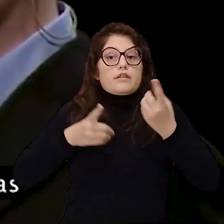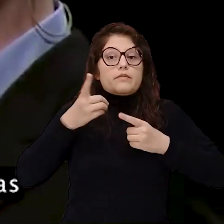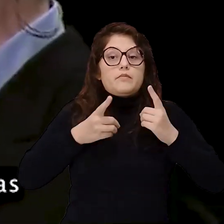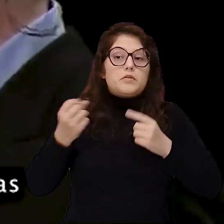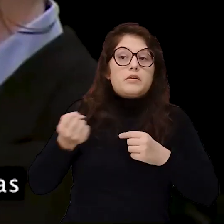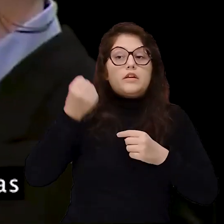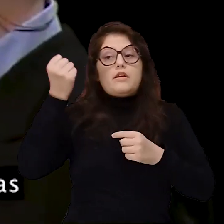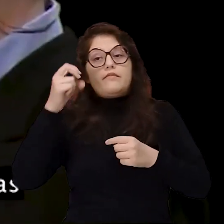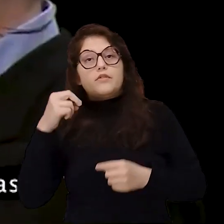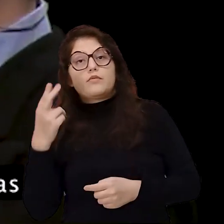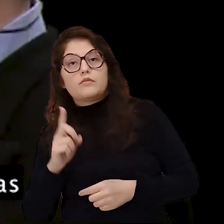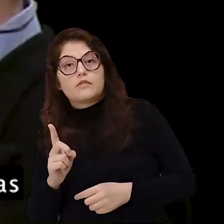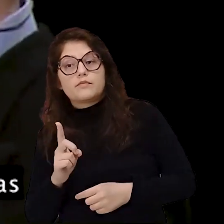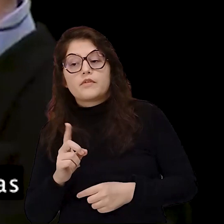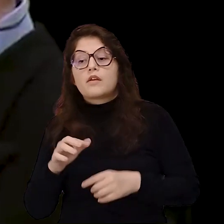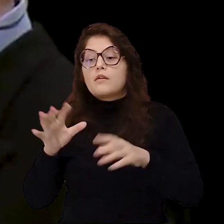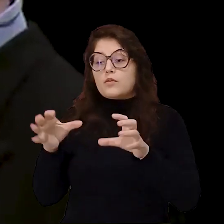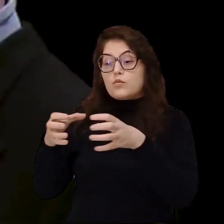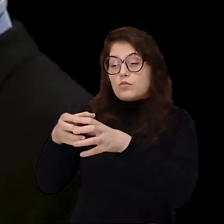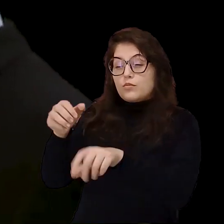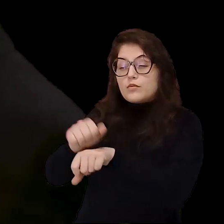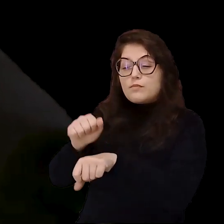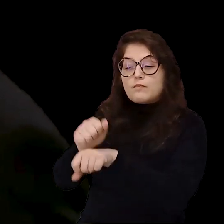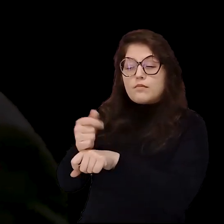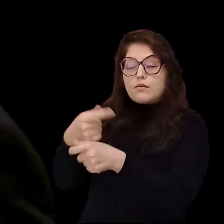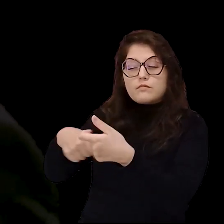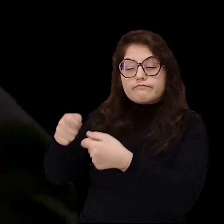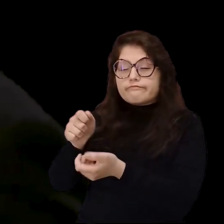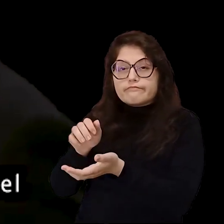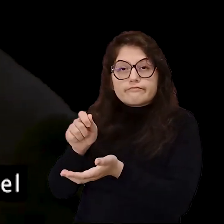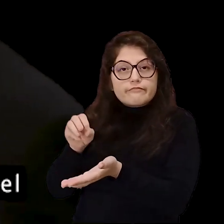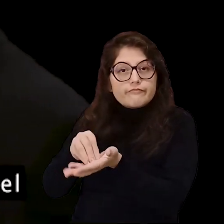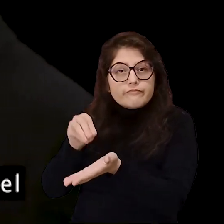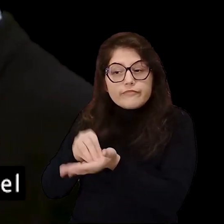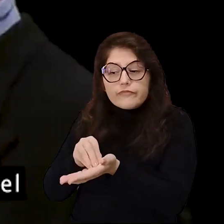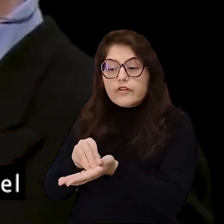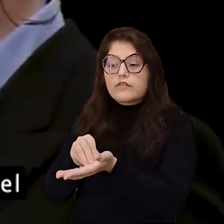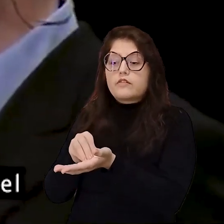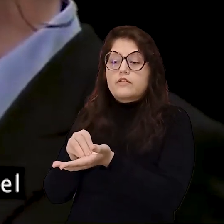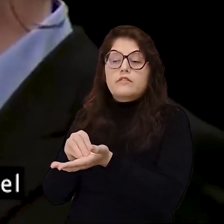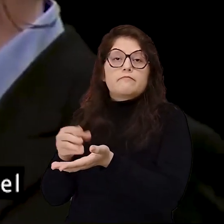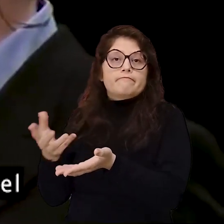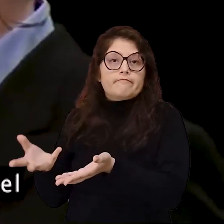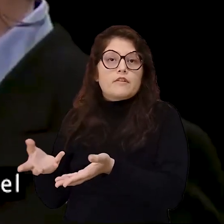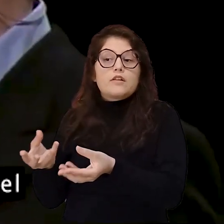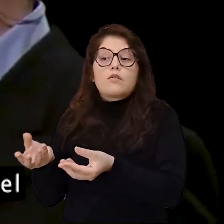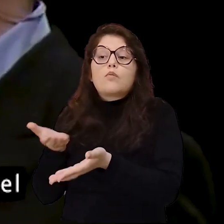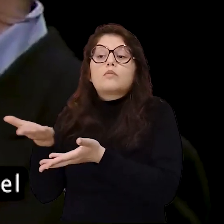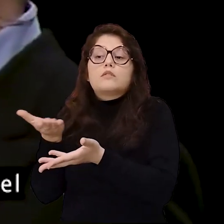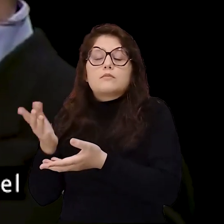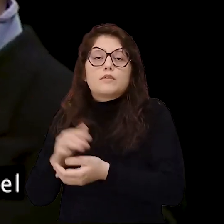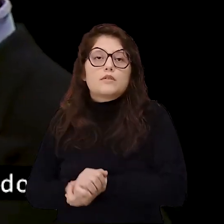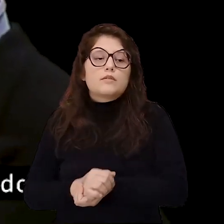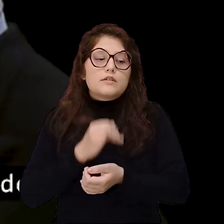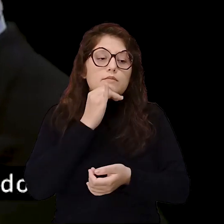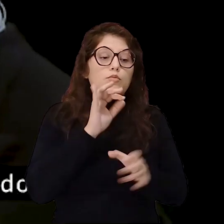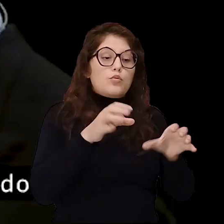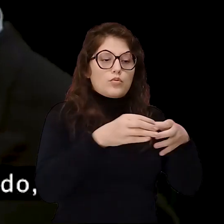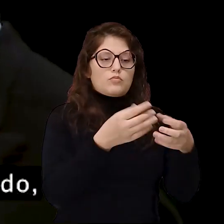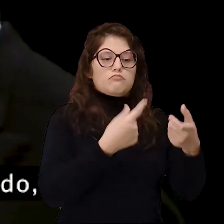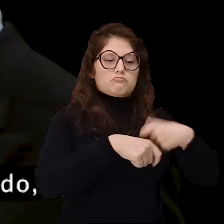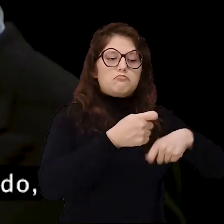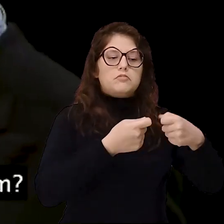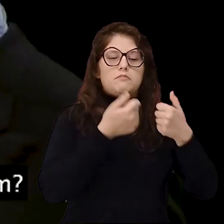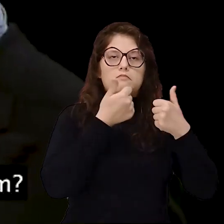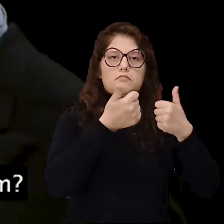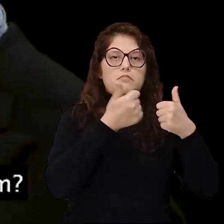circumstances, which are likely to be more severe for people who are impoverished. And yet, it turns out that if you have a really lovely life but feel